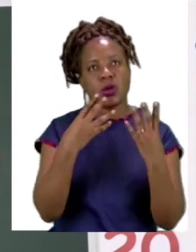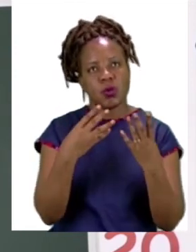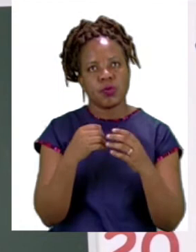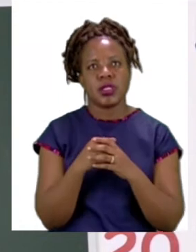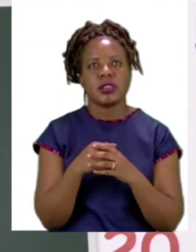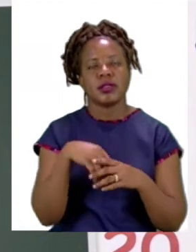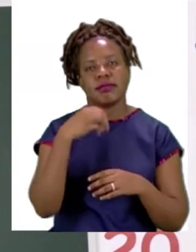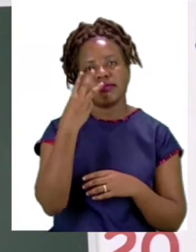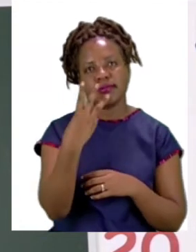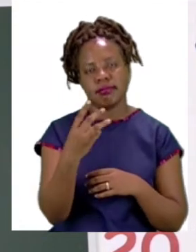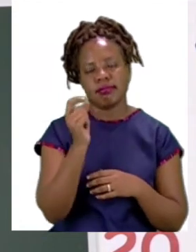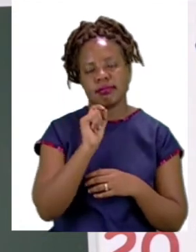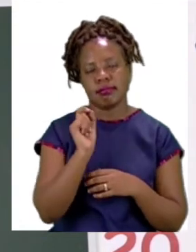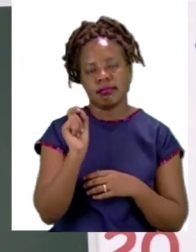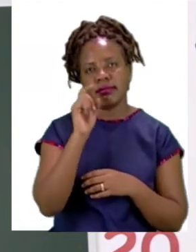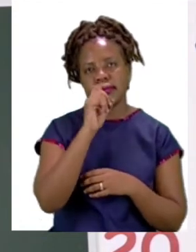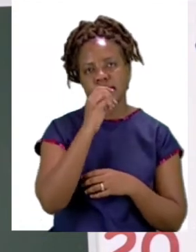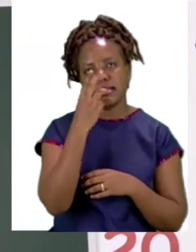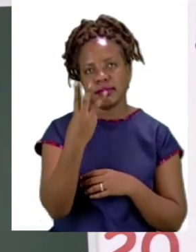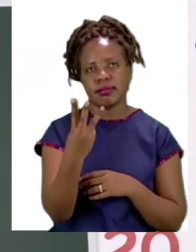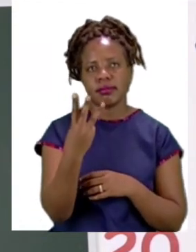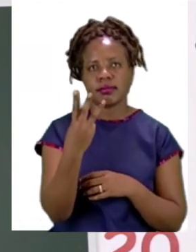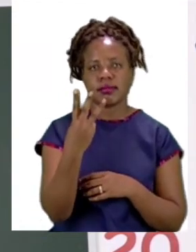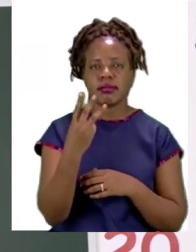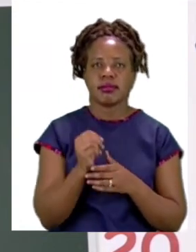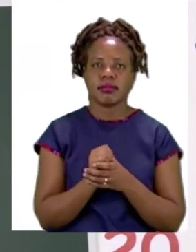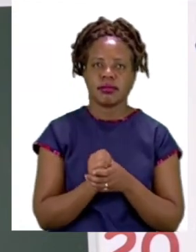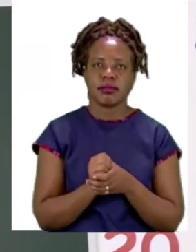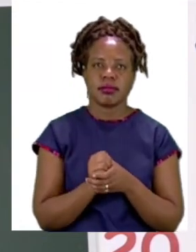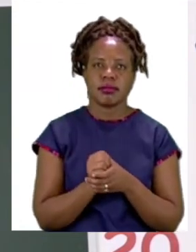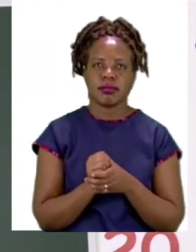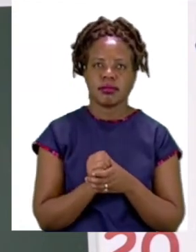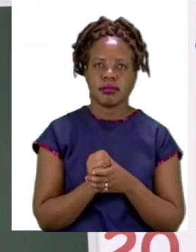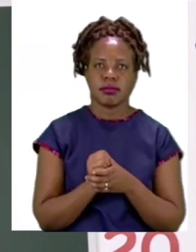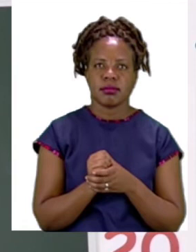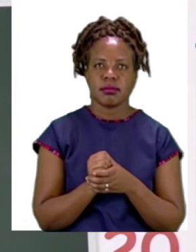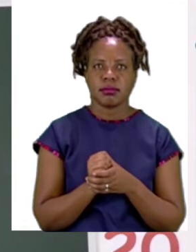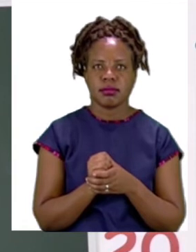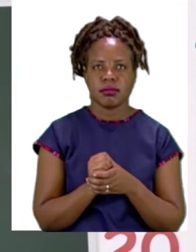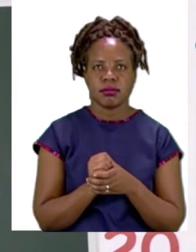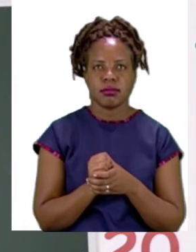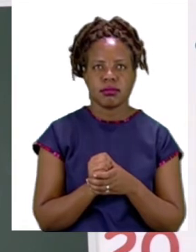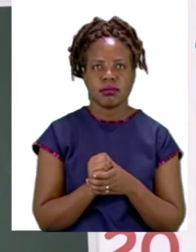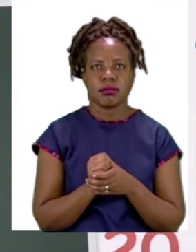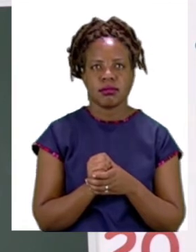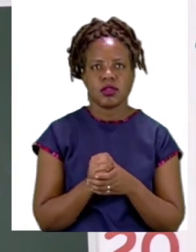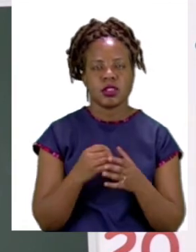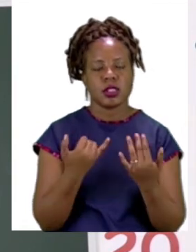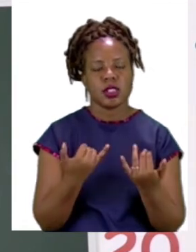3. So we are going to put 3. So far our sum